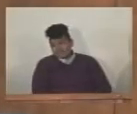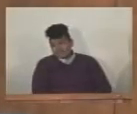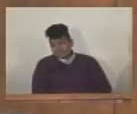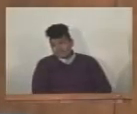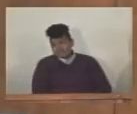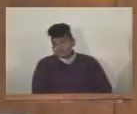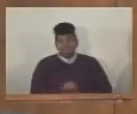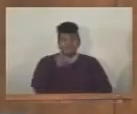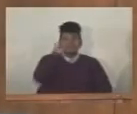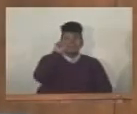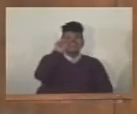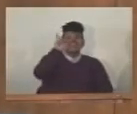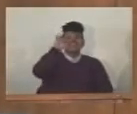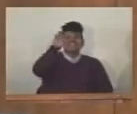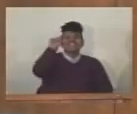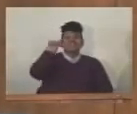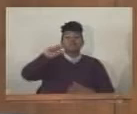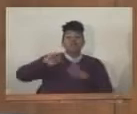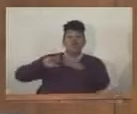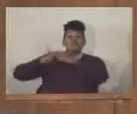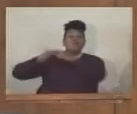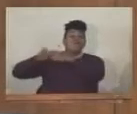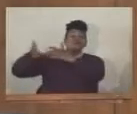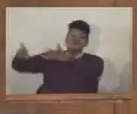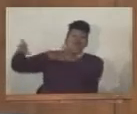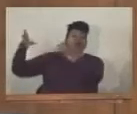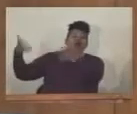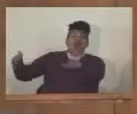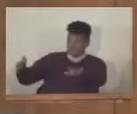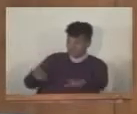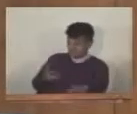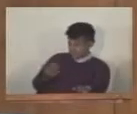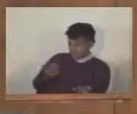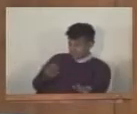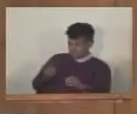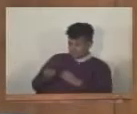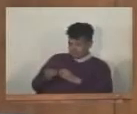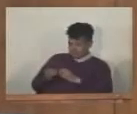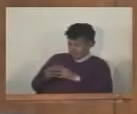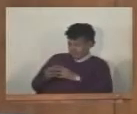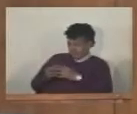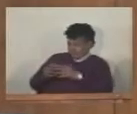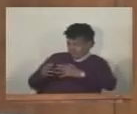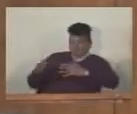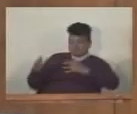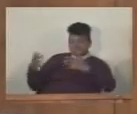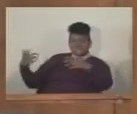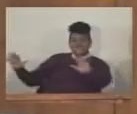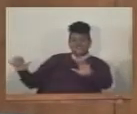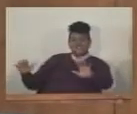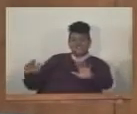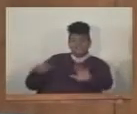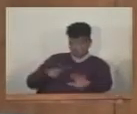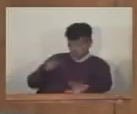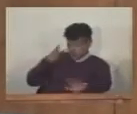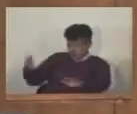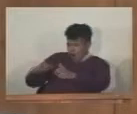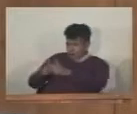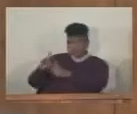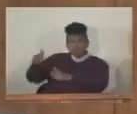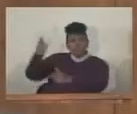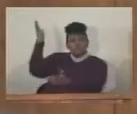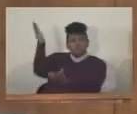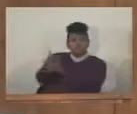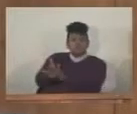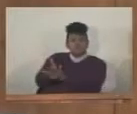know? Didn't you know that when them can't catch Harry, you're going to become Harry shot? And so the